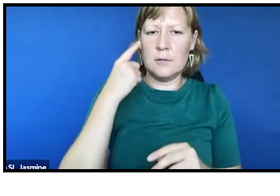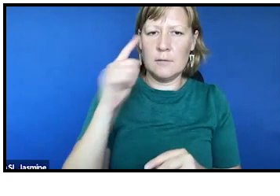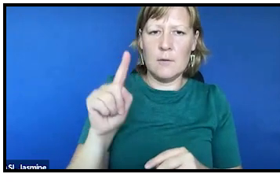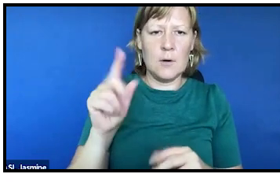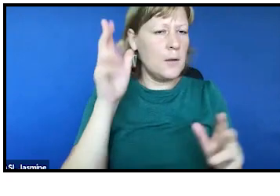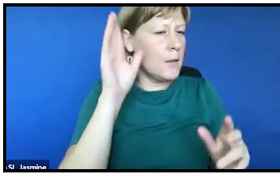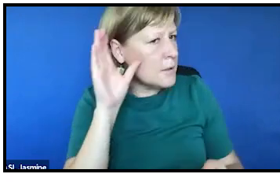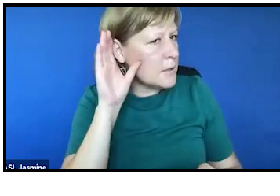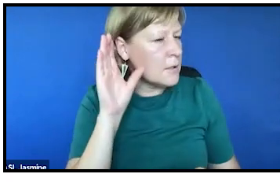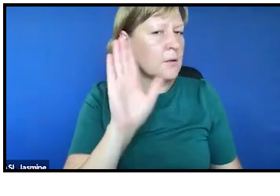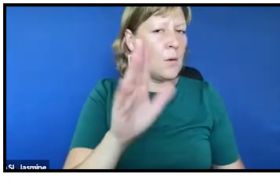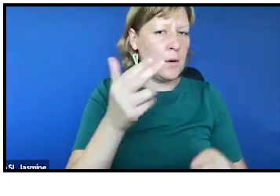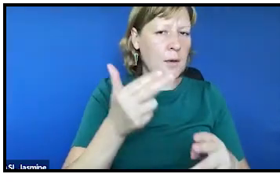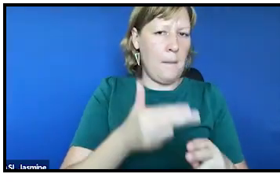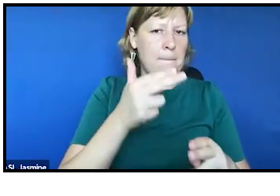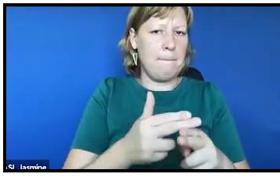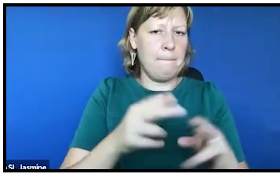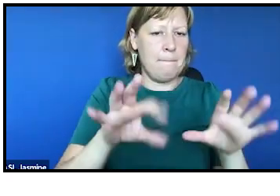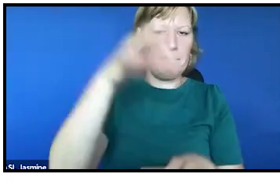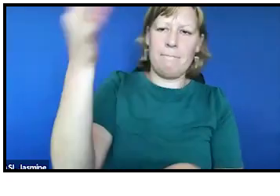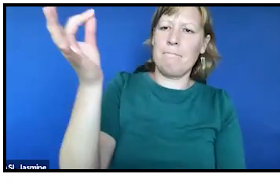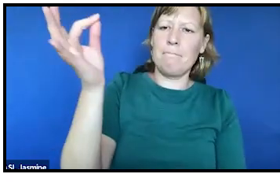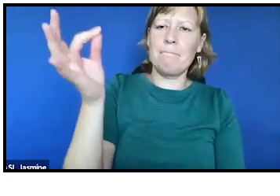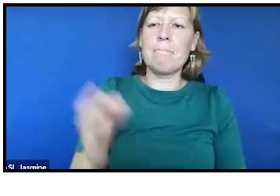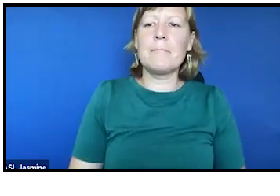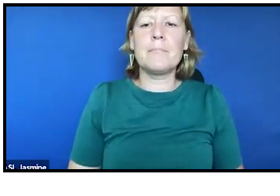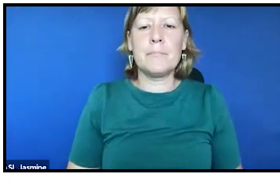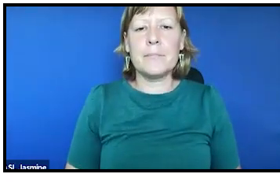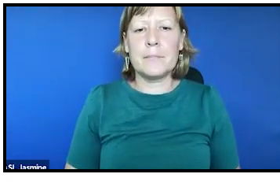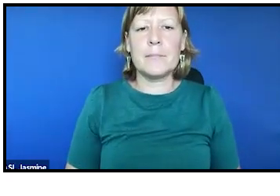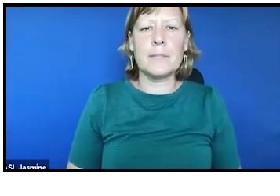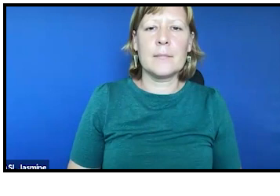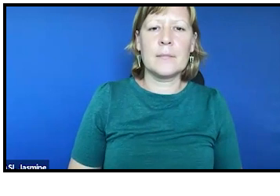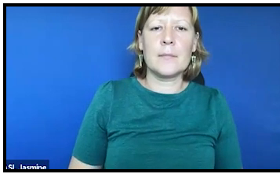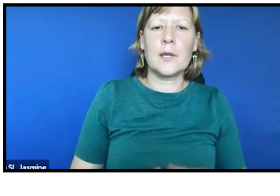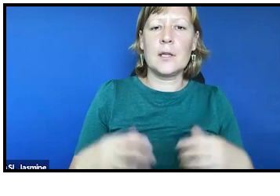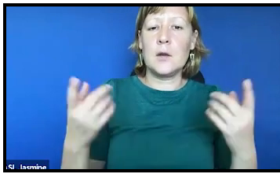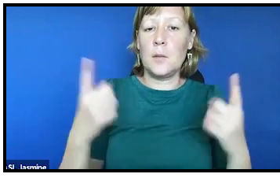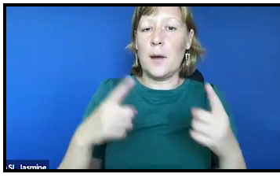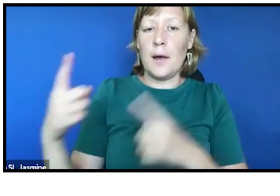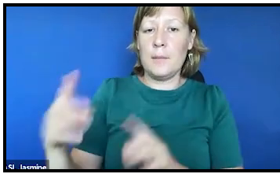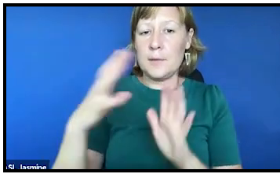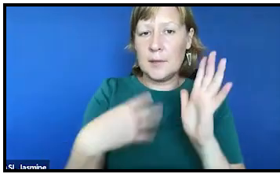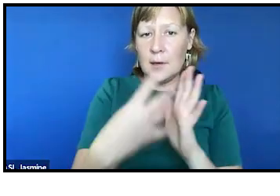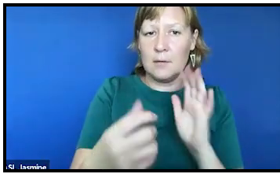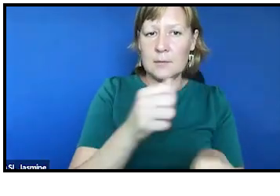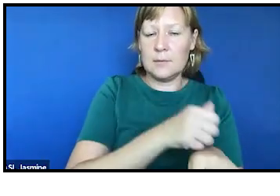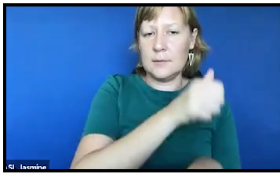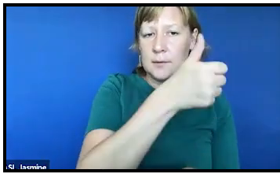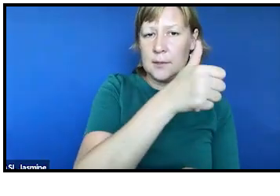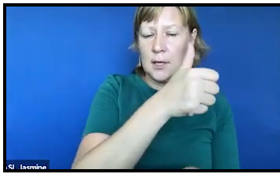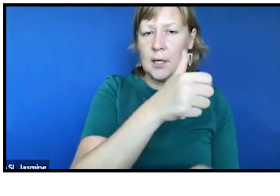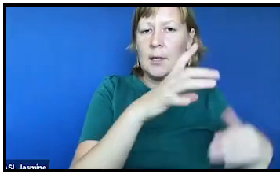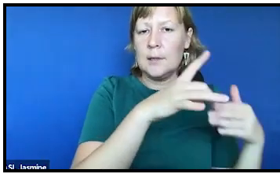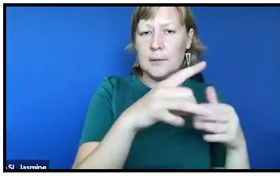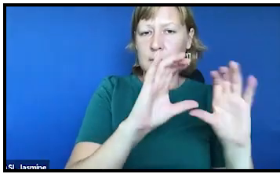Now, here's what's happening at the We Belong Here conference day agenda. At 10 a.m., there's opening session featuring the leadership